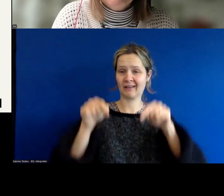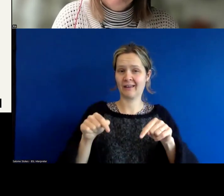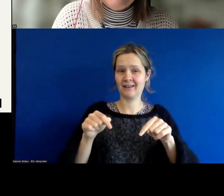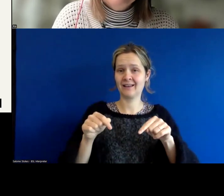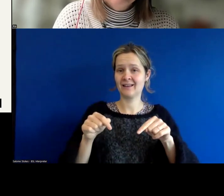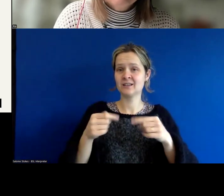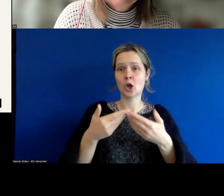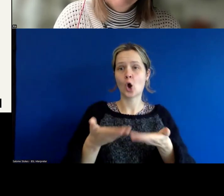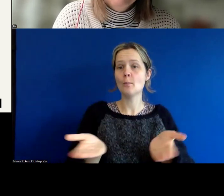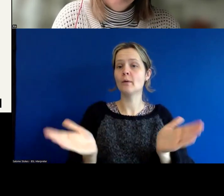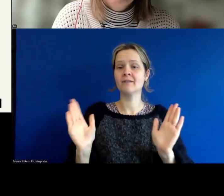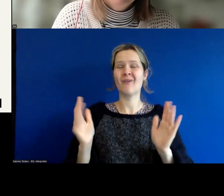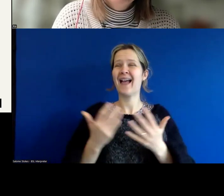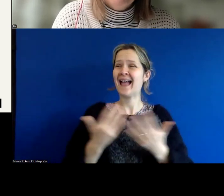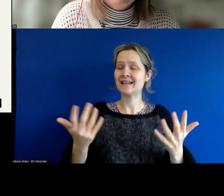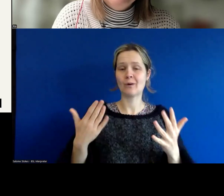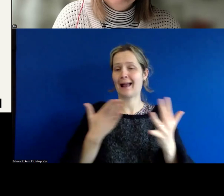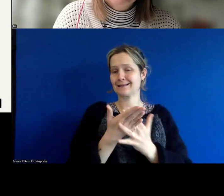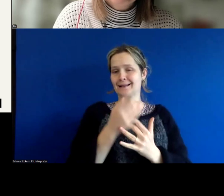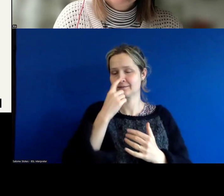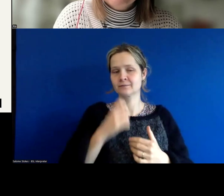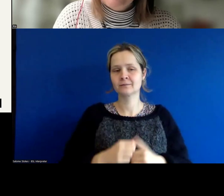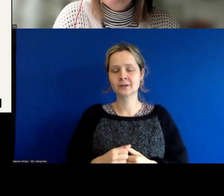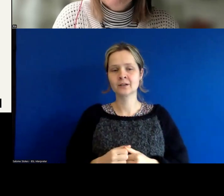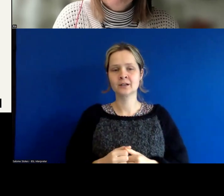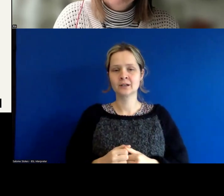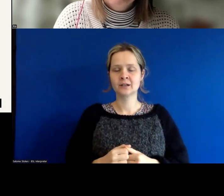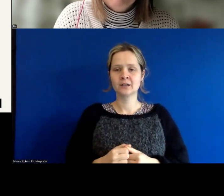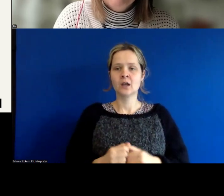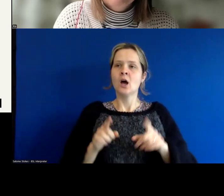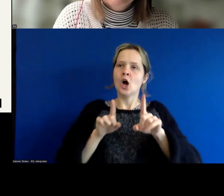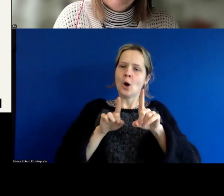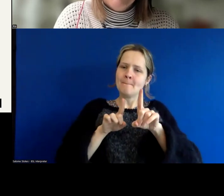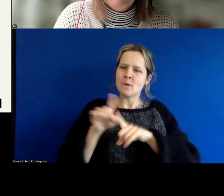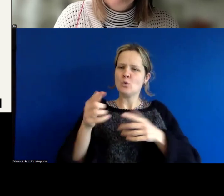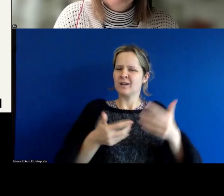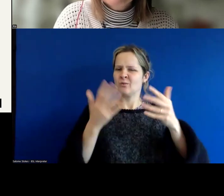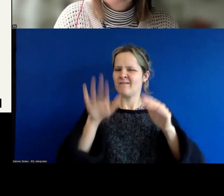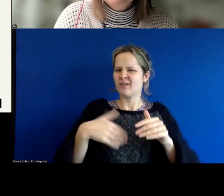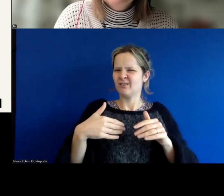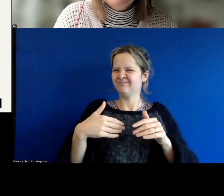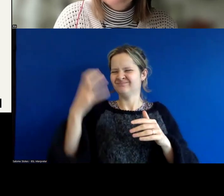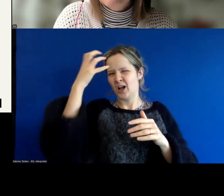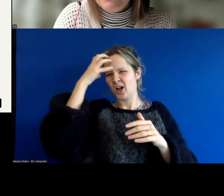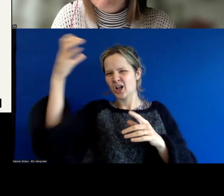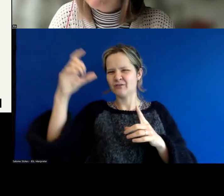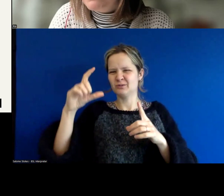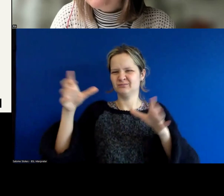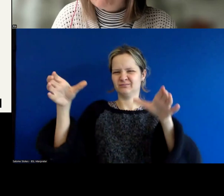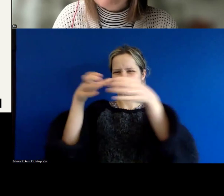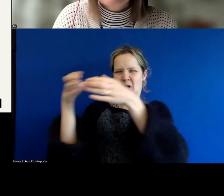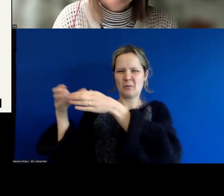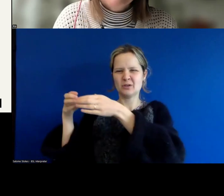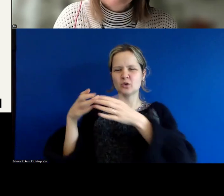into one place. Most of our data is sourced from government departments, Office for National Statistics. We have